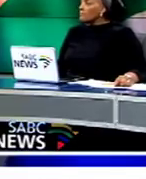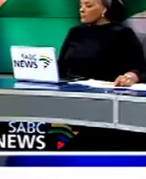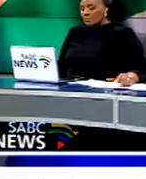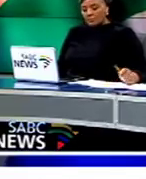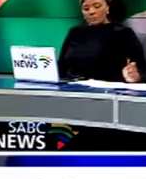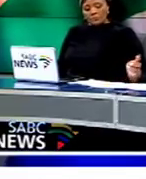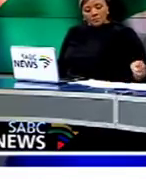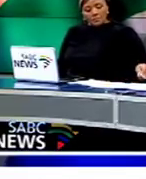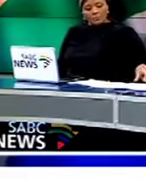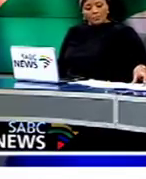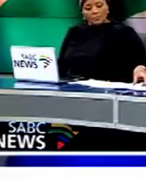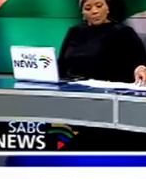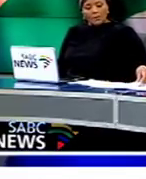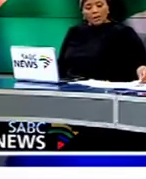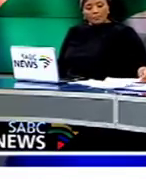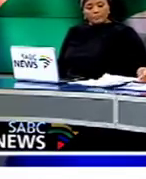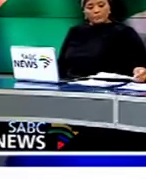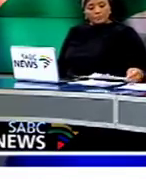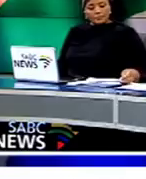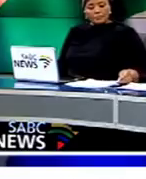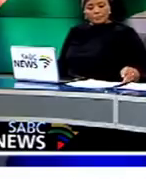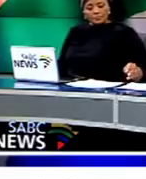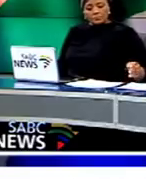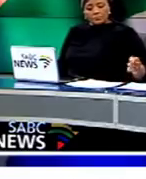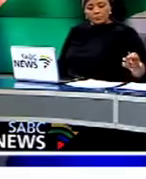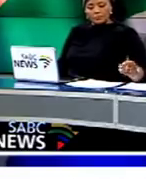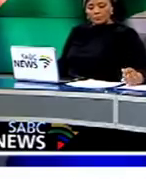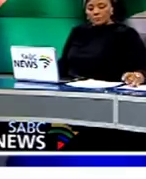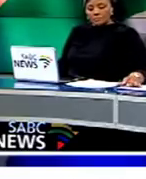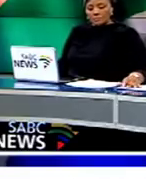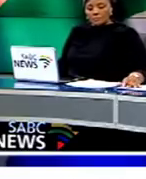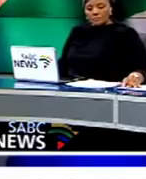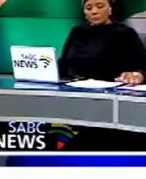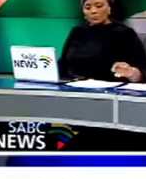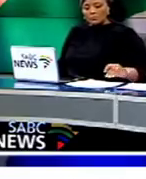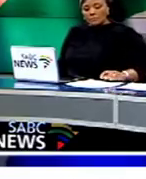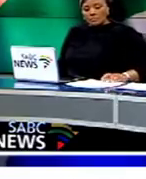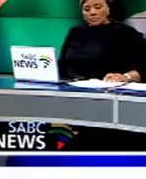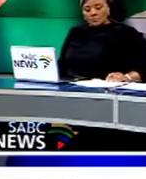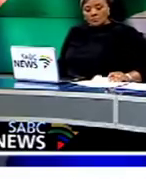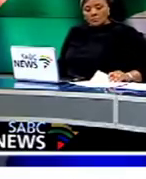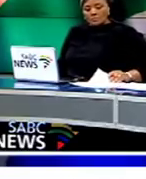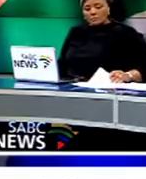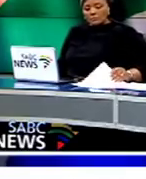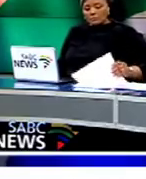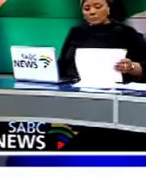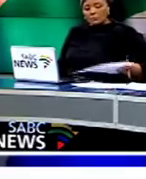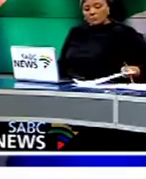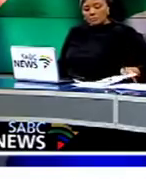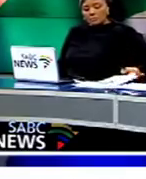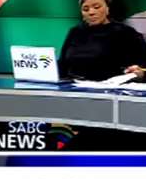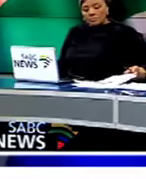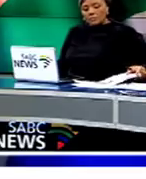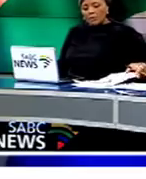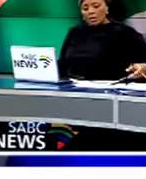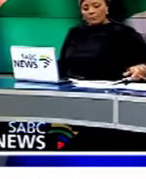after speaker who all hailed him as this one selfless individual who always stood for the rights of children, and as you've just